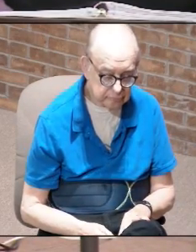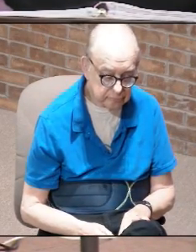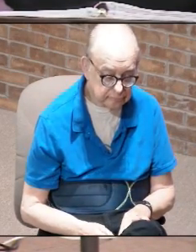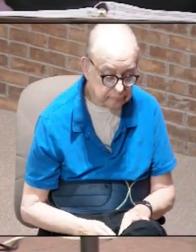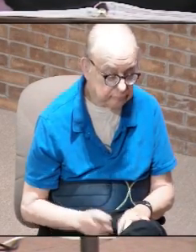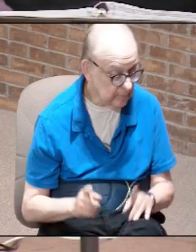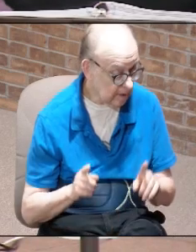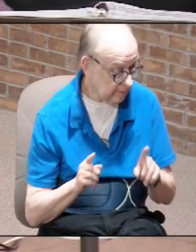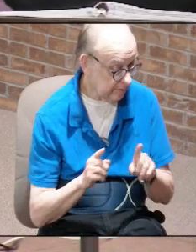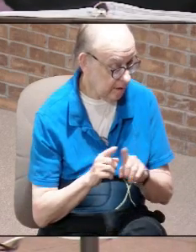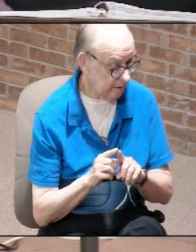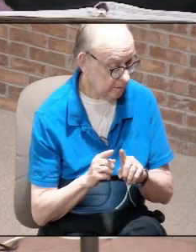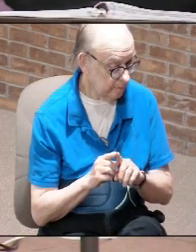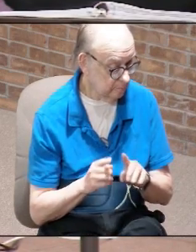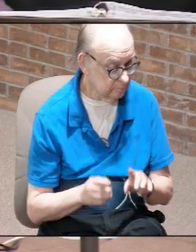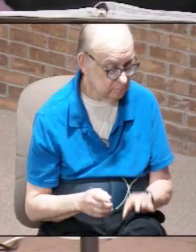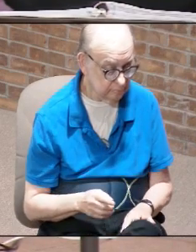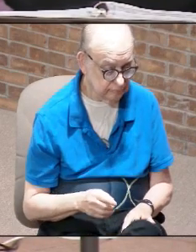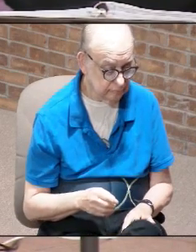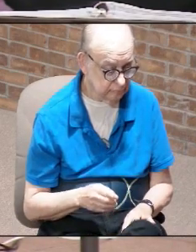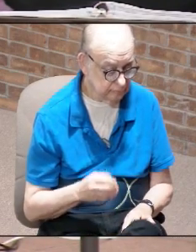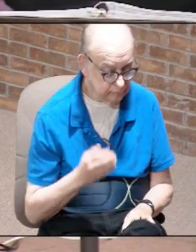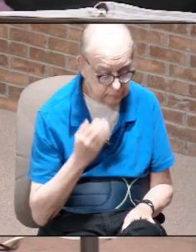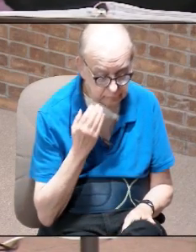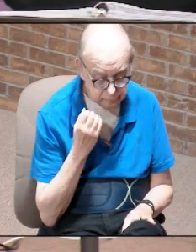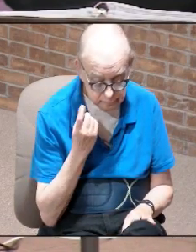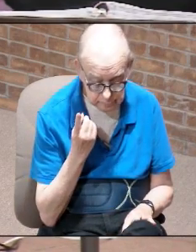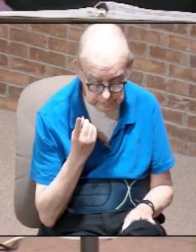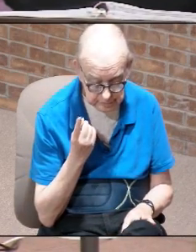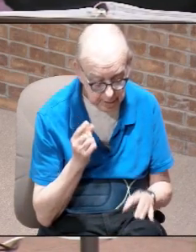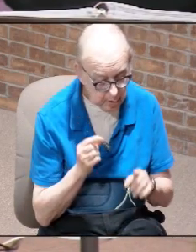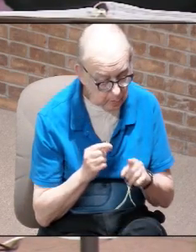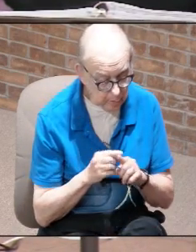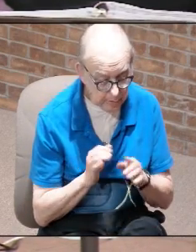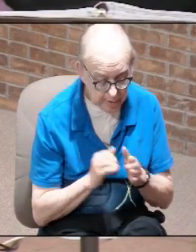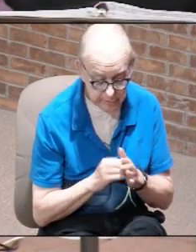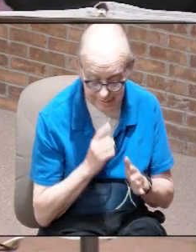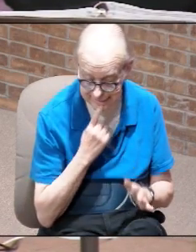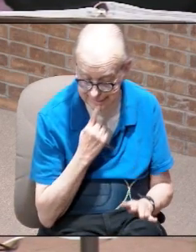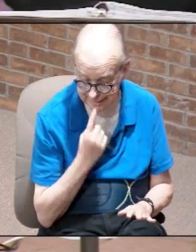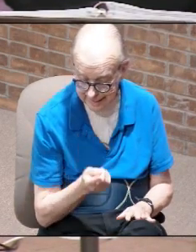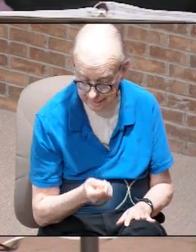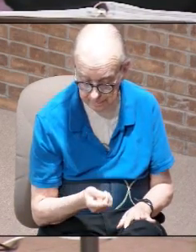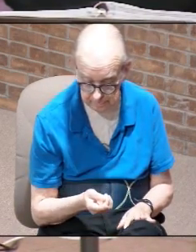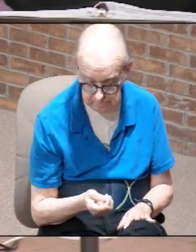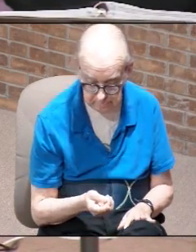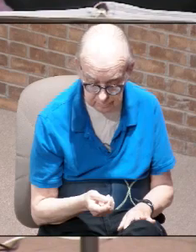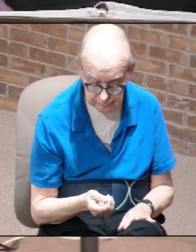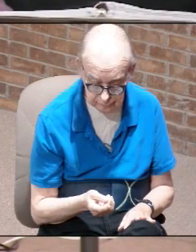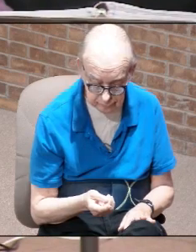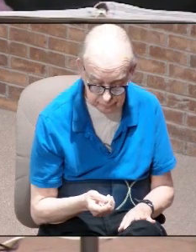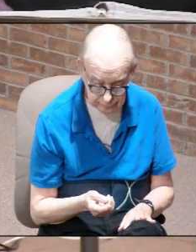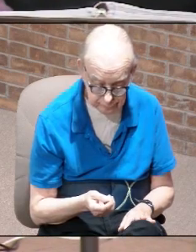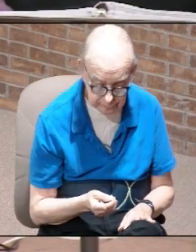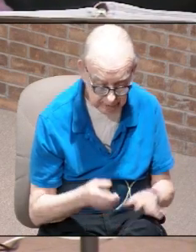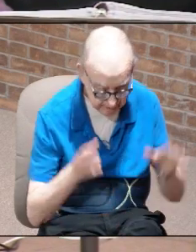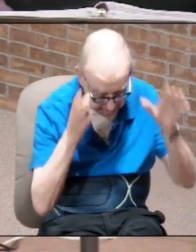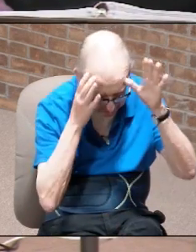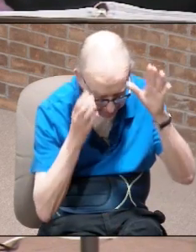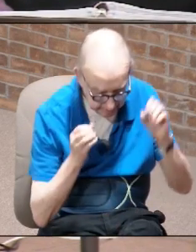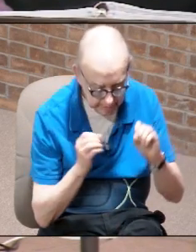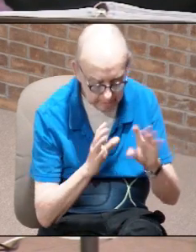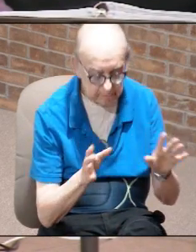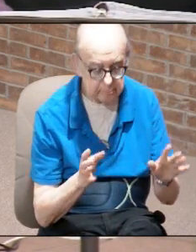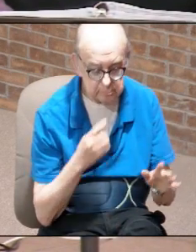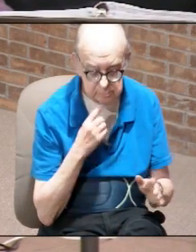It's like, I don't understand a word you're saying. The deer in the headlights. Or when I